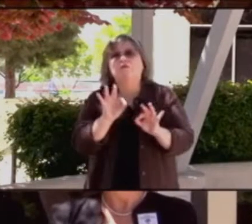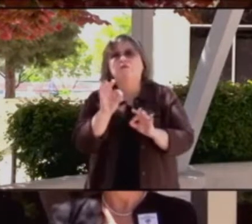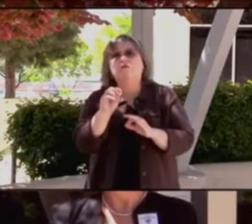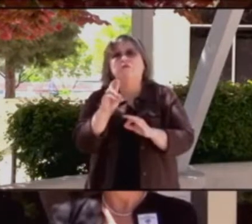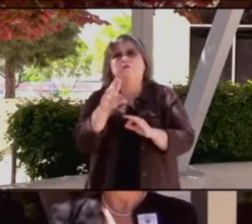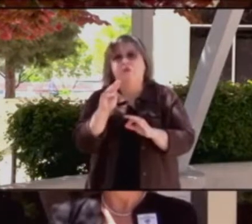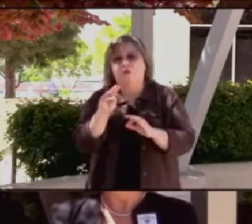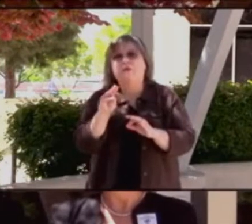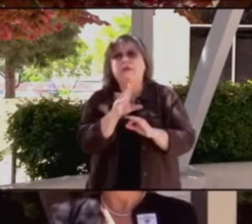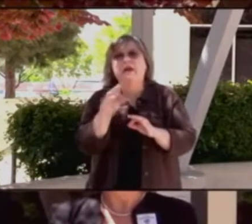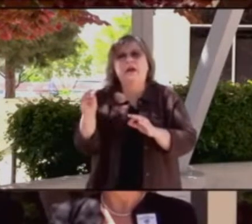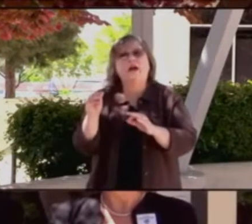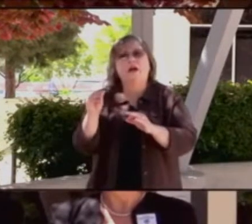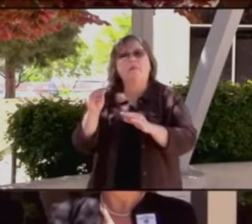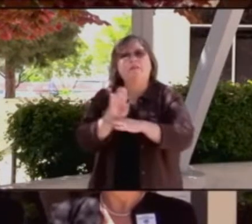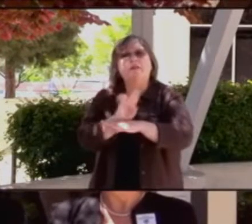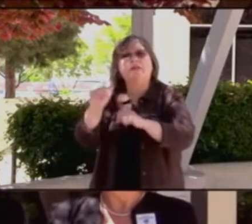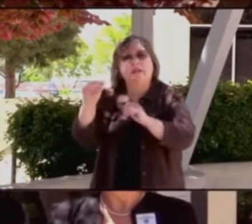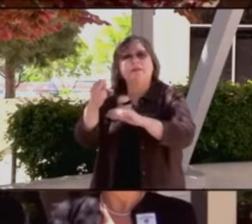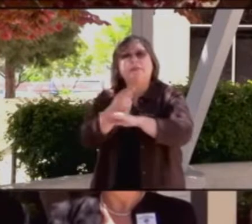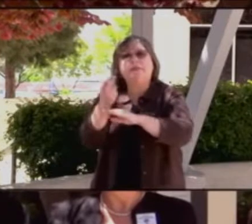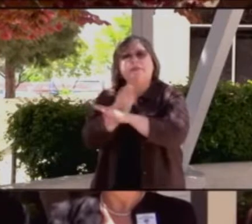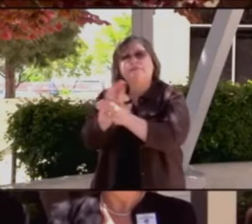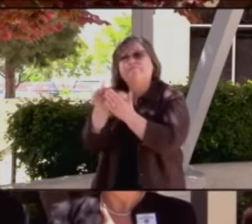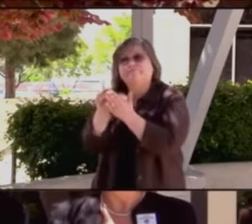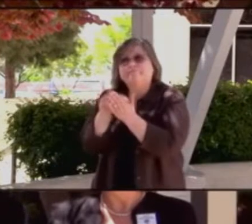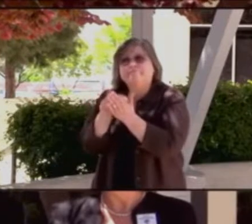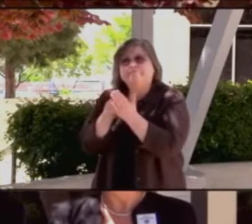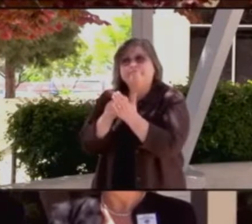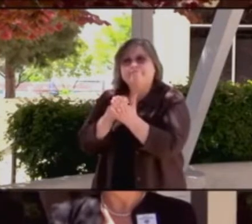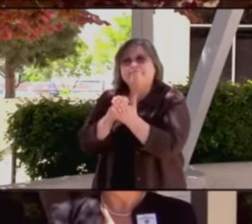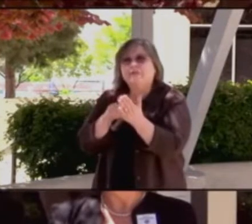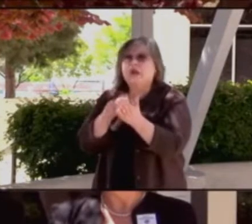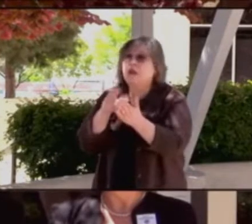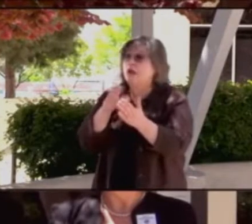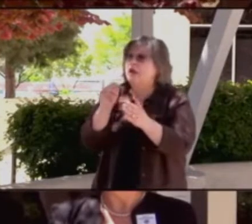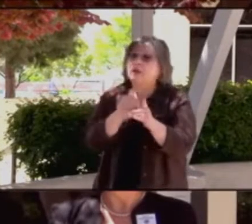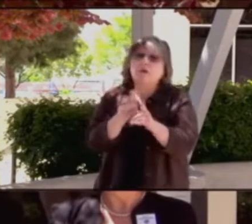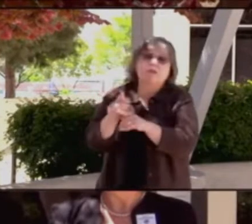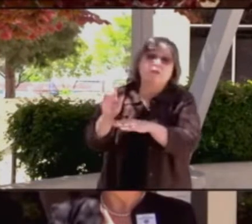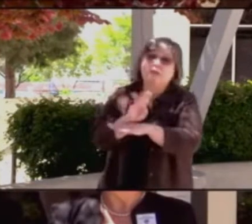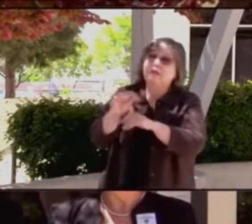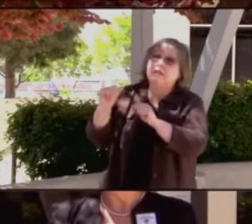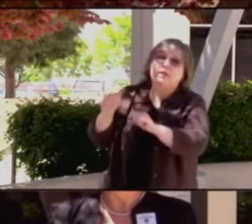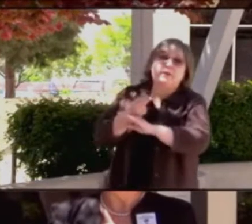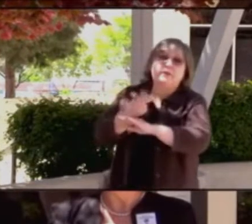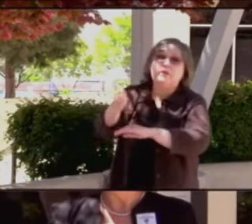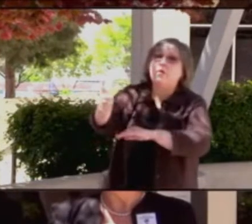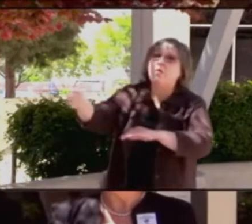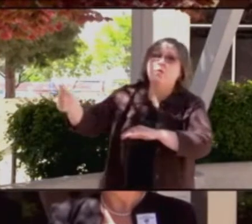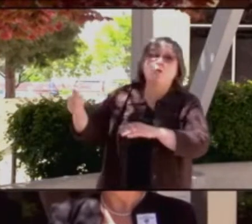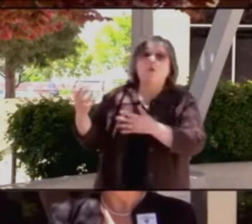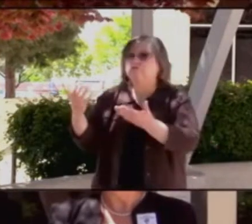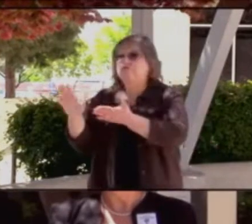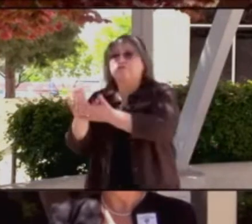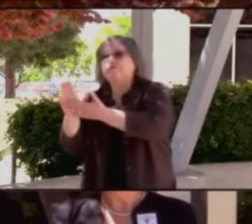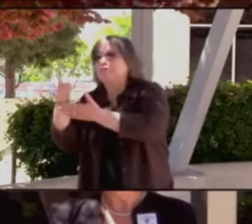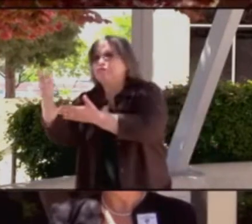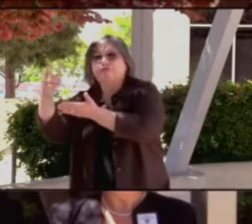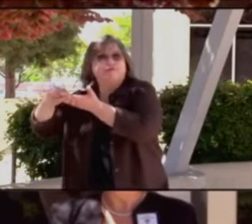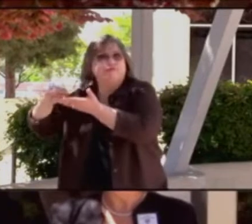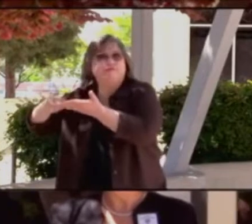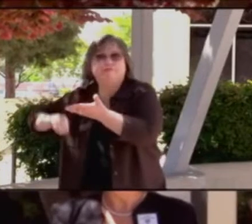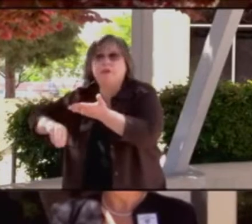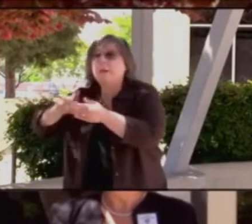this information and meet this requirement, but they are also free to use their own tools if they choose to do so, as long as they meet